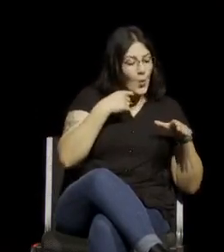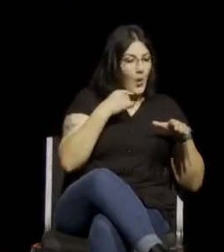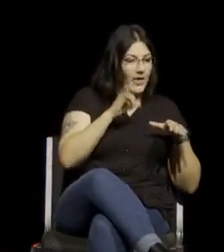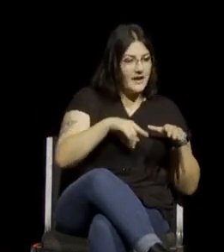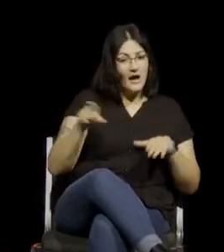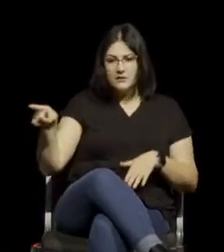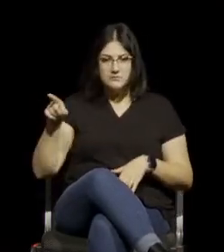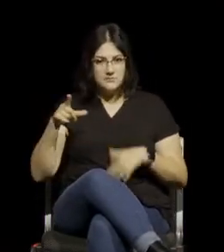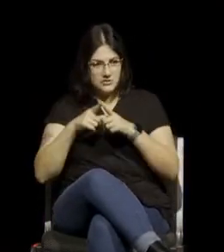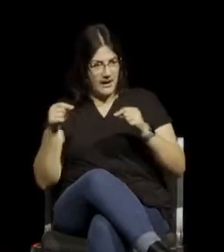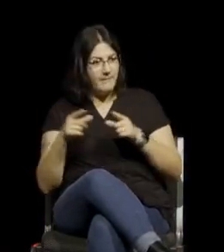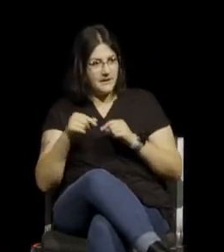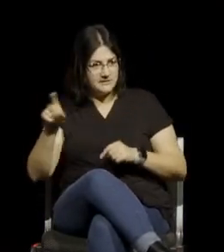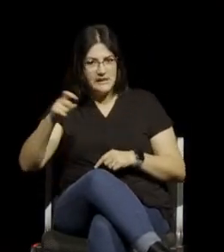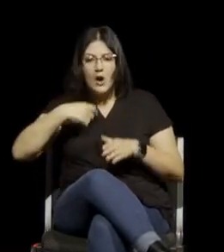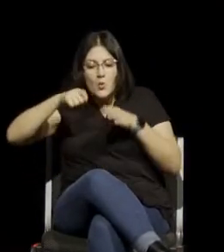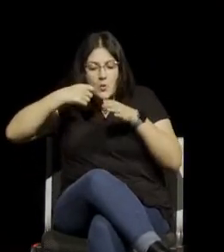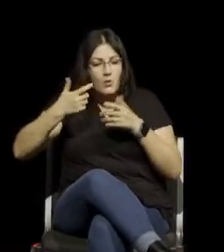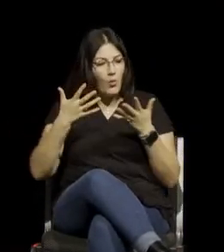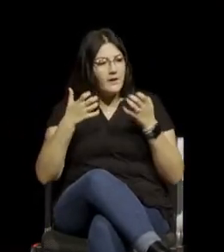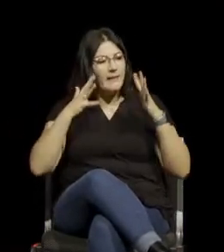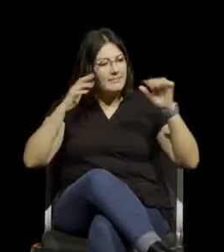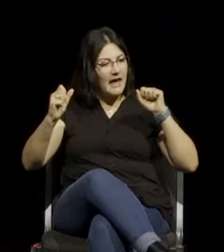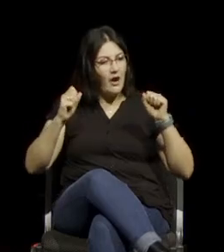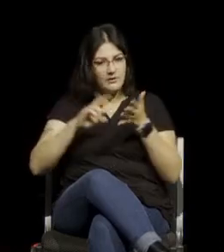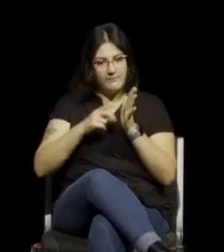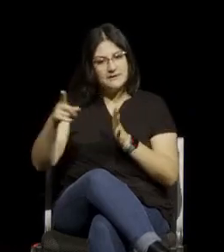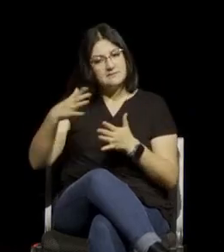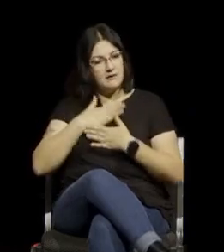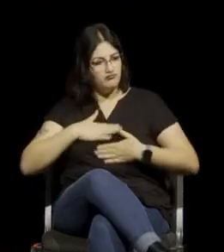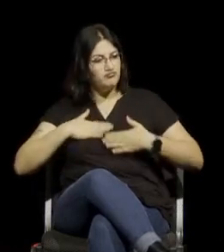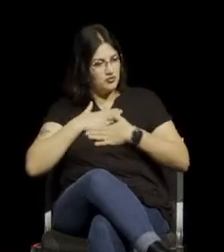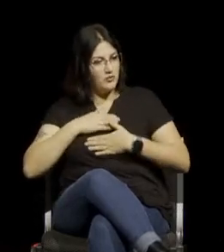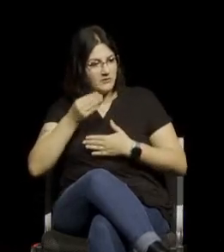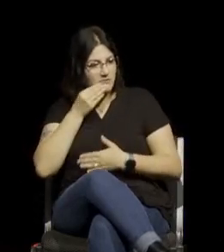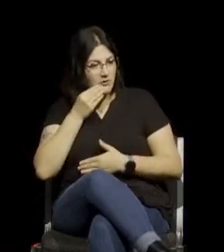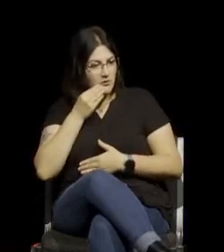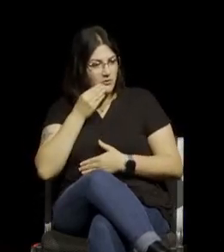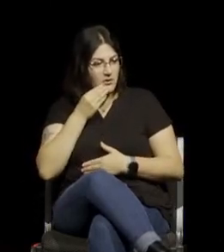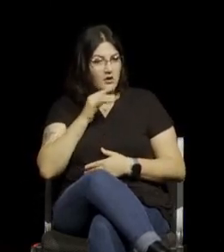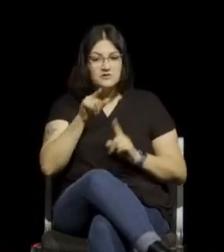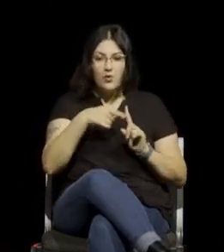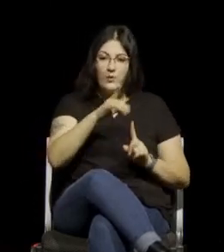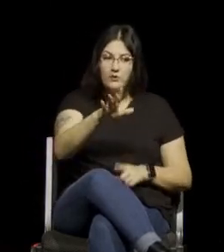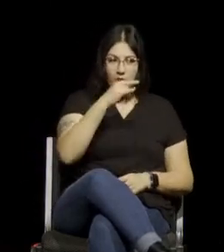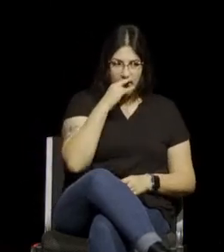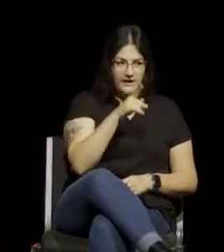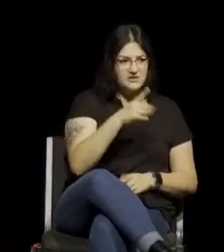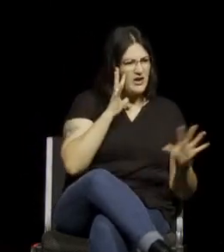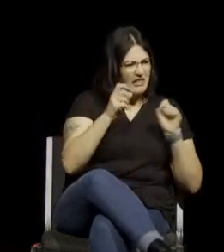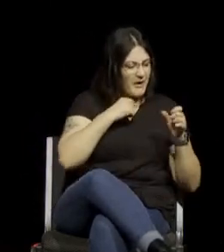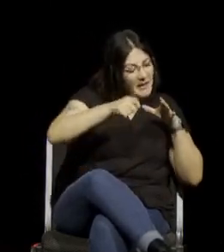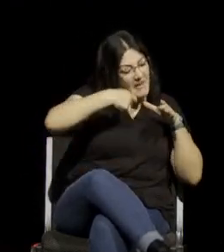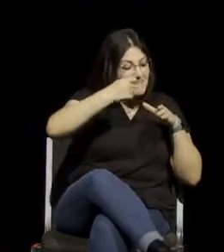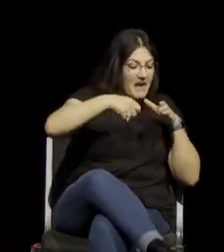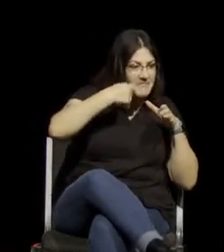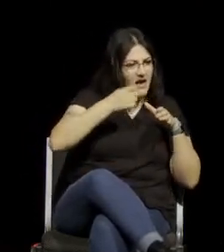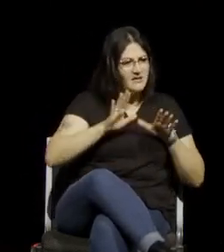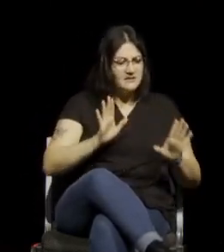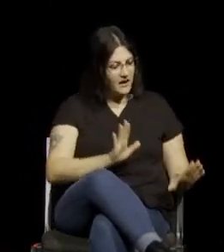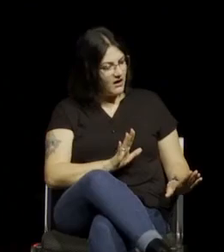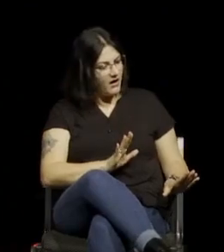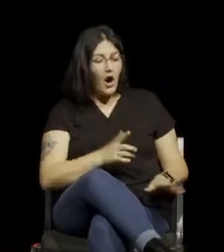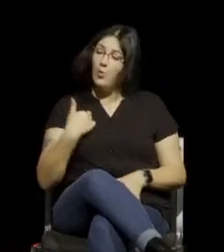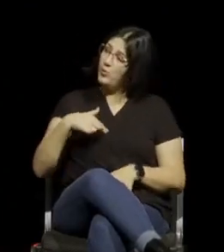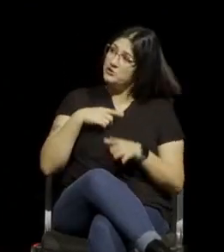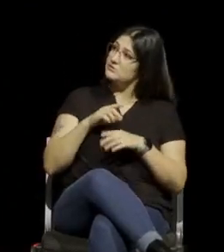So the next time, kids, you're told don't slurp your noodles, just say, hey, we're just practicing Japanese culture when we eat our noodles, right?